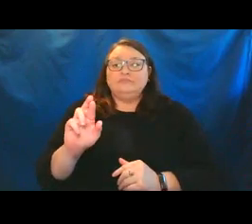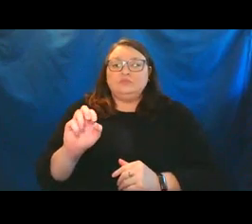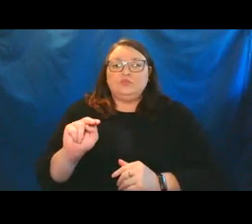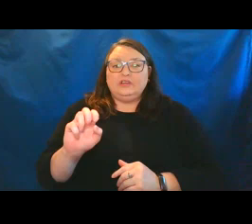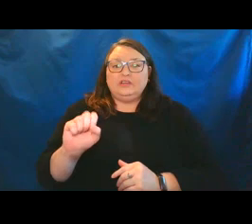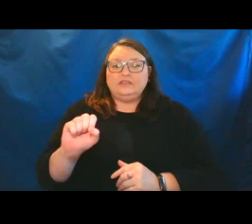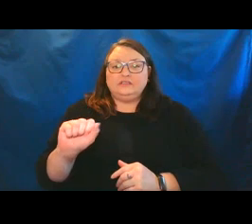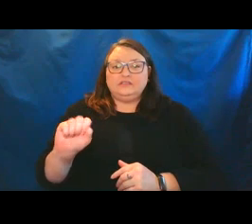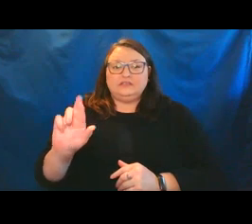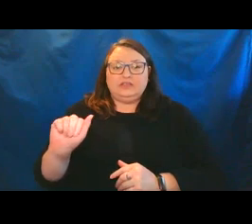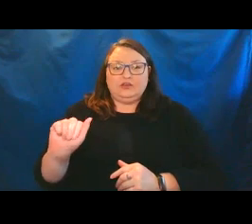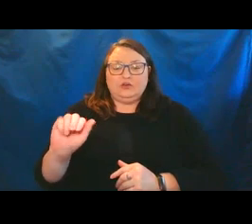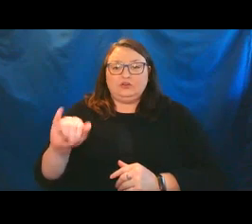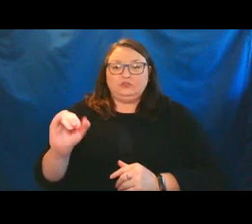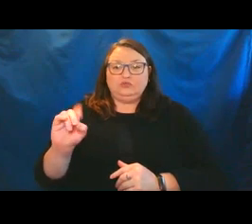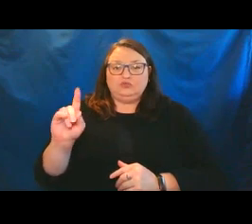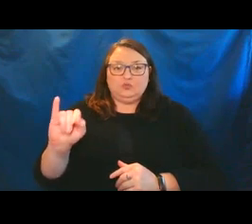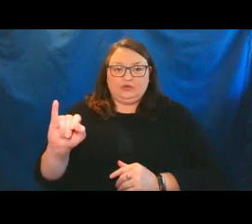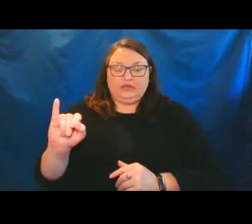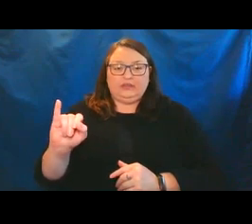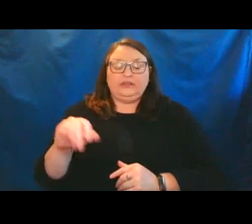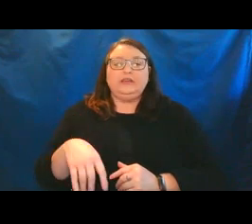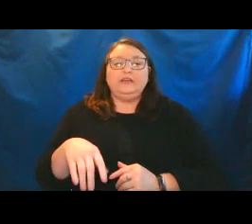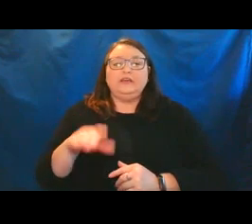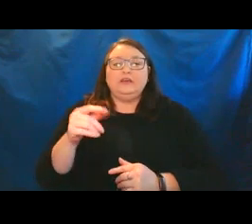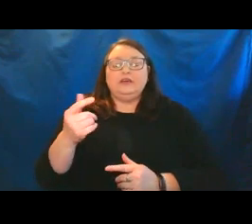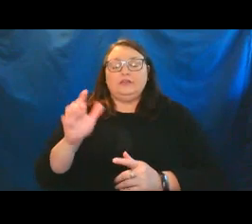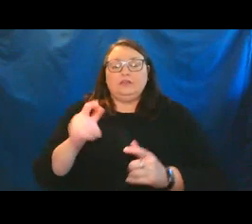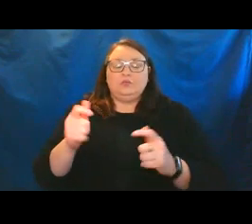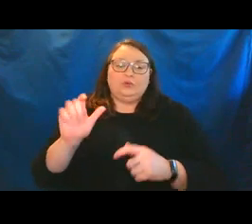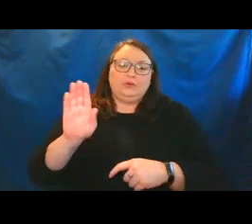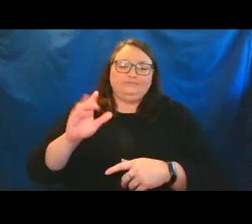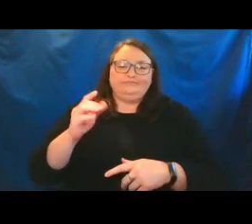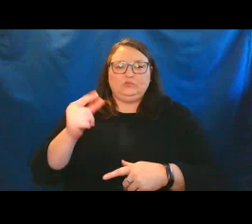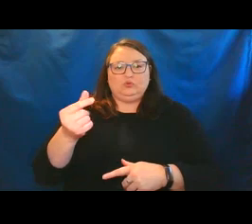Boston Coastal Resilience Jobs Alliance. Take it away.